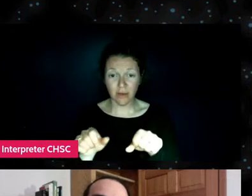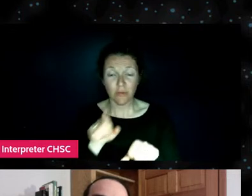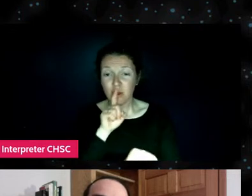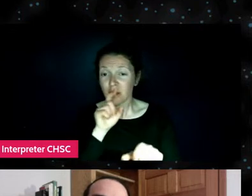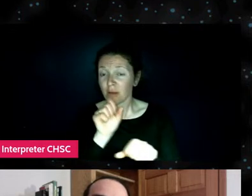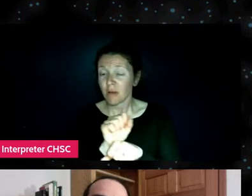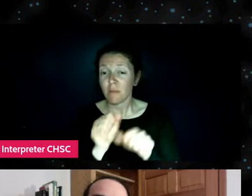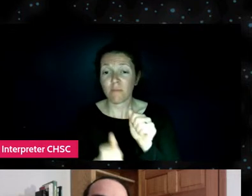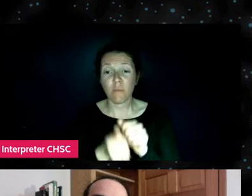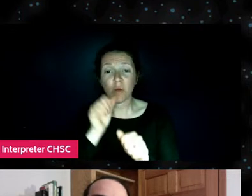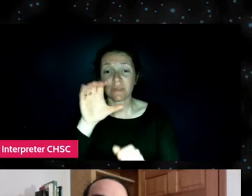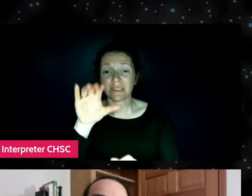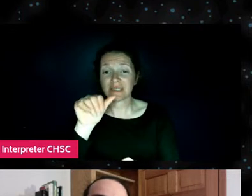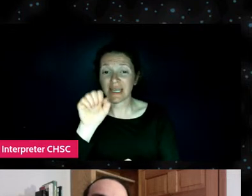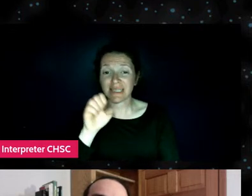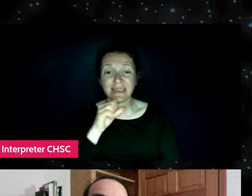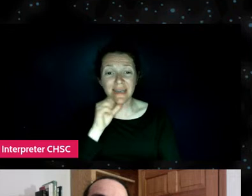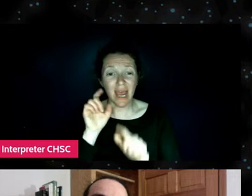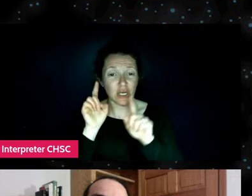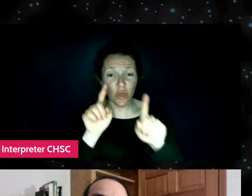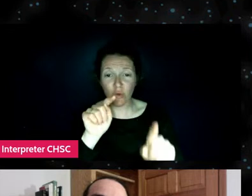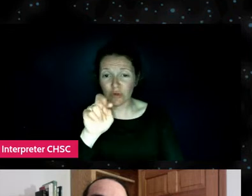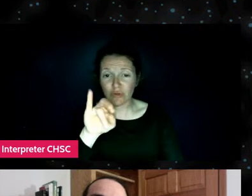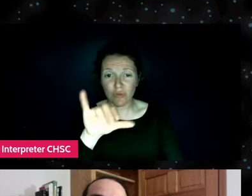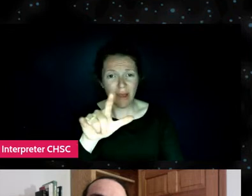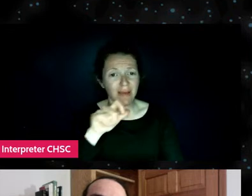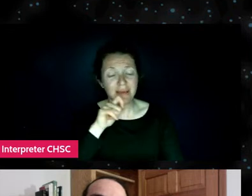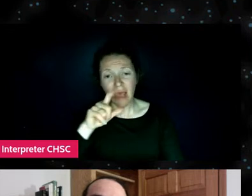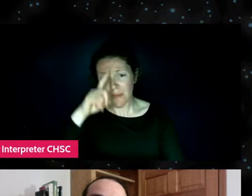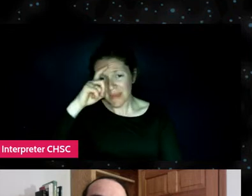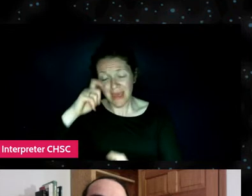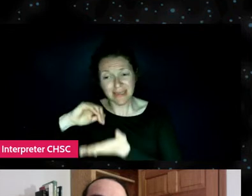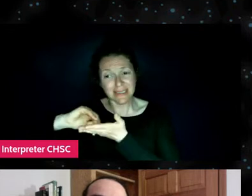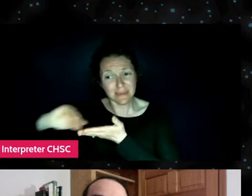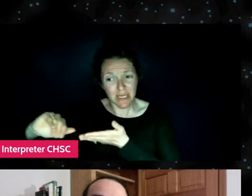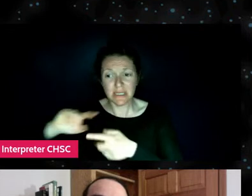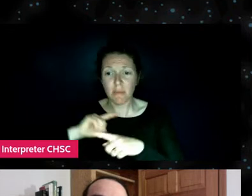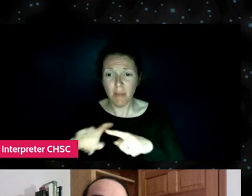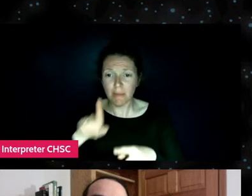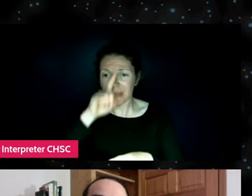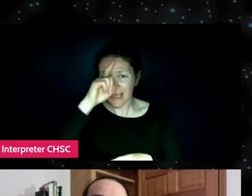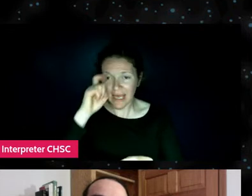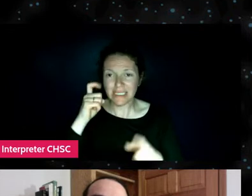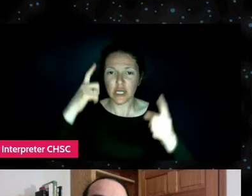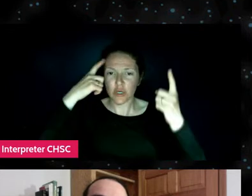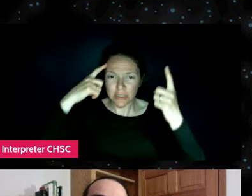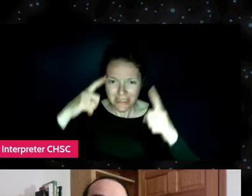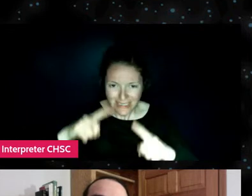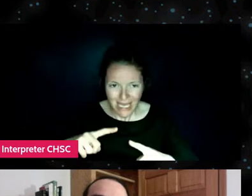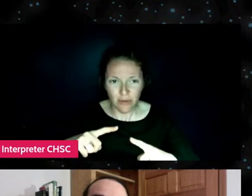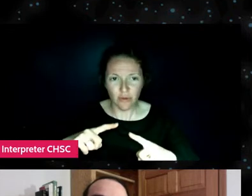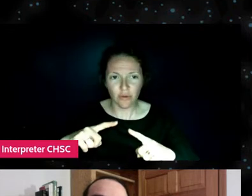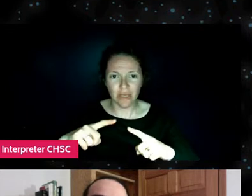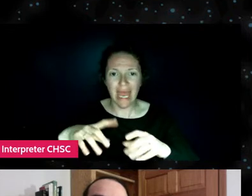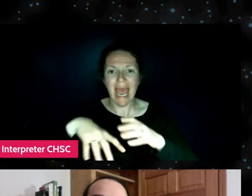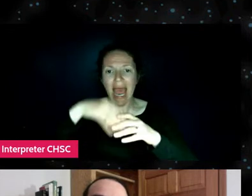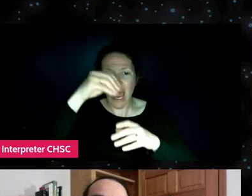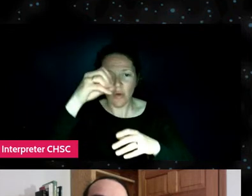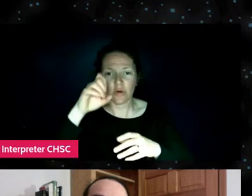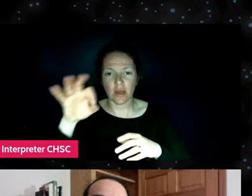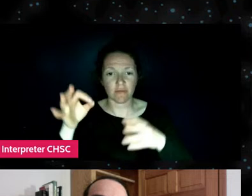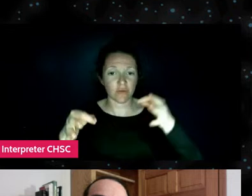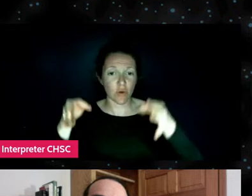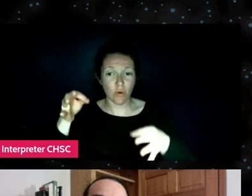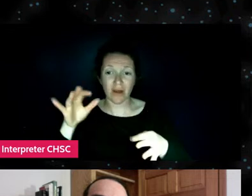not necessarily because they're dismissed, but actually because they're settled out of court. And so that is absolutely a possibility. And there's a